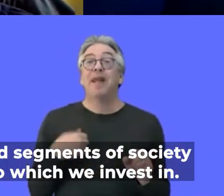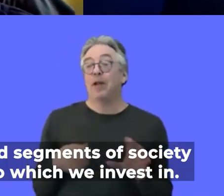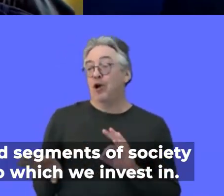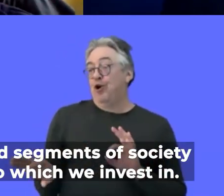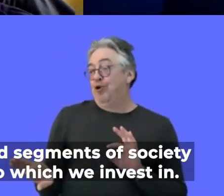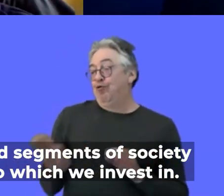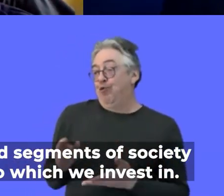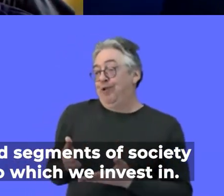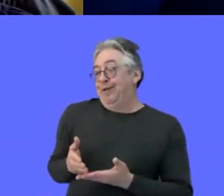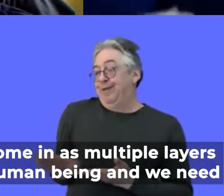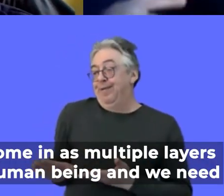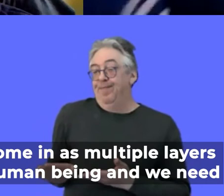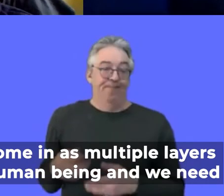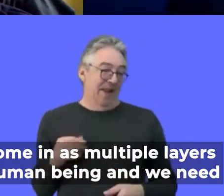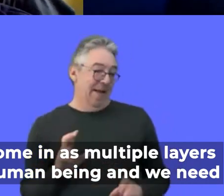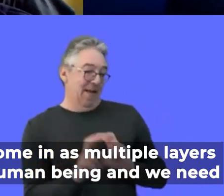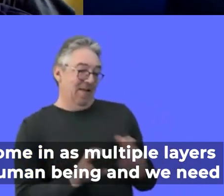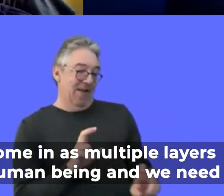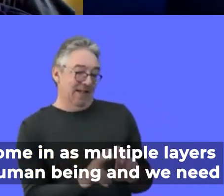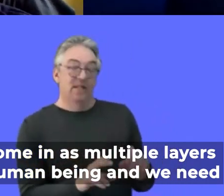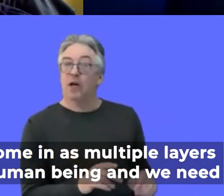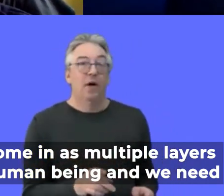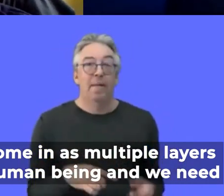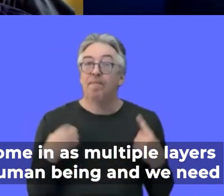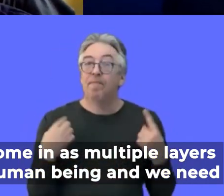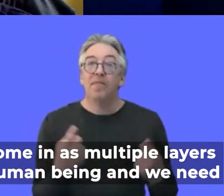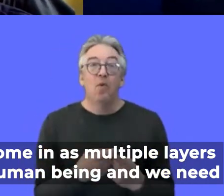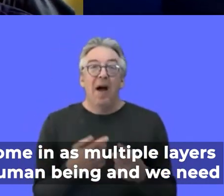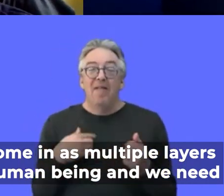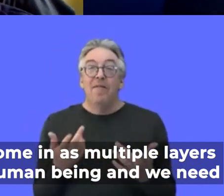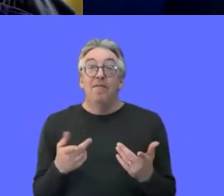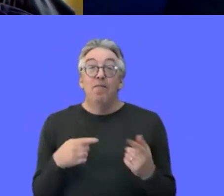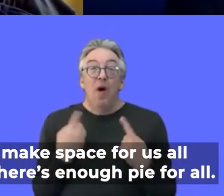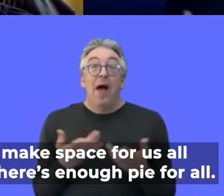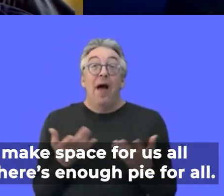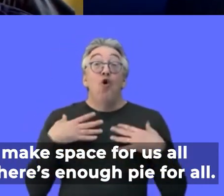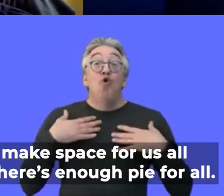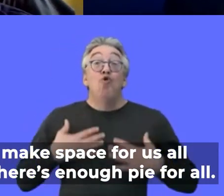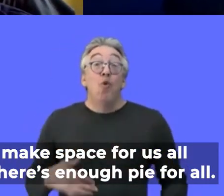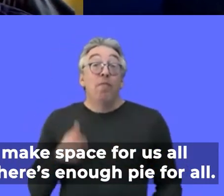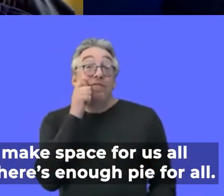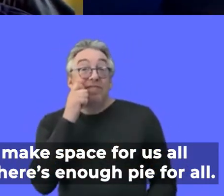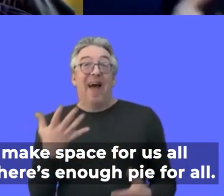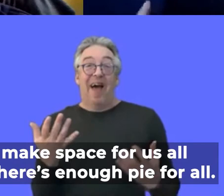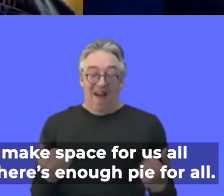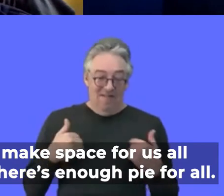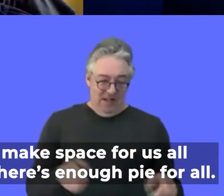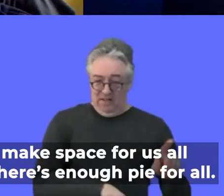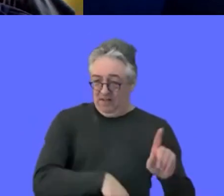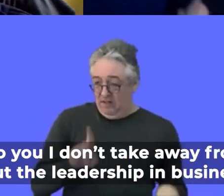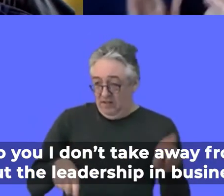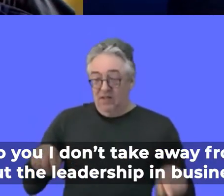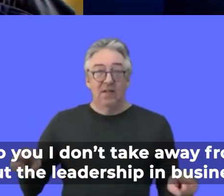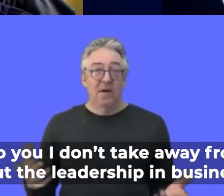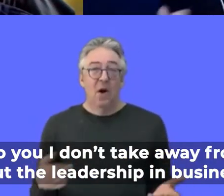of society to which we invest in. We come in as multiple layers of a human being, and we need to make space for us all. And there is enough pie